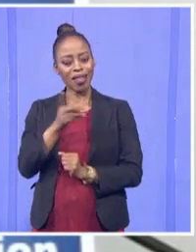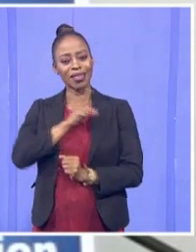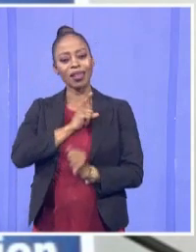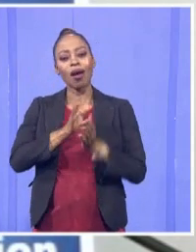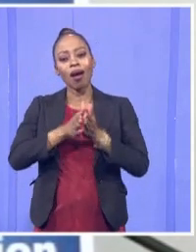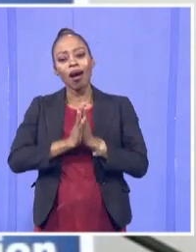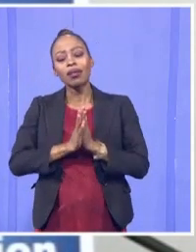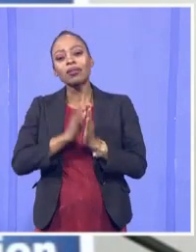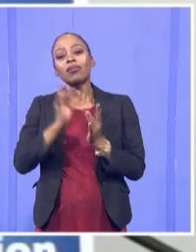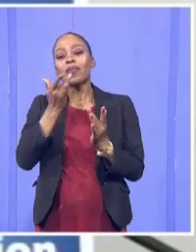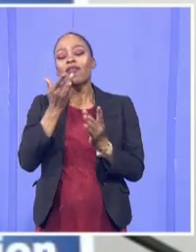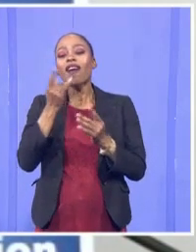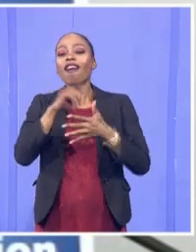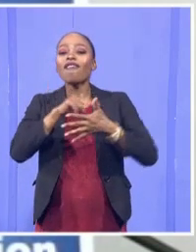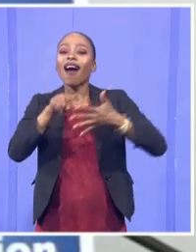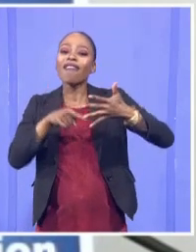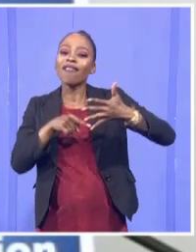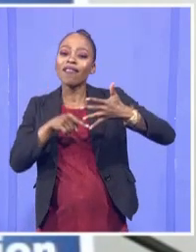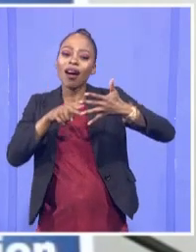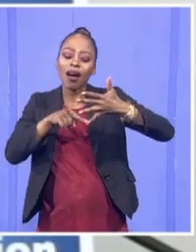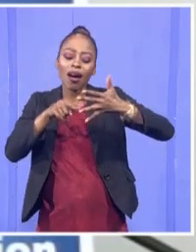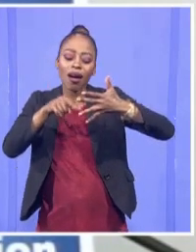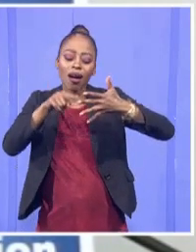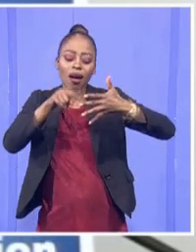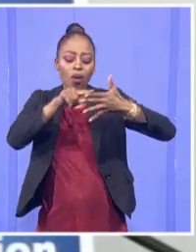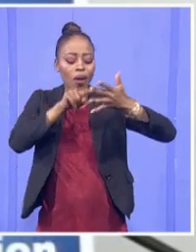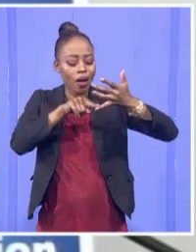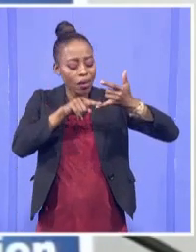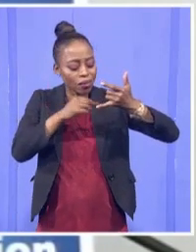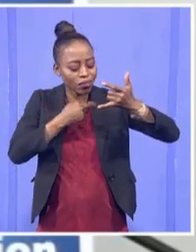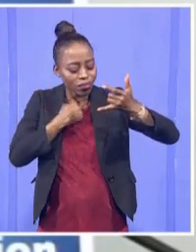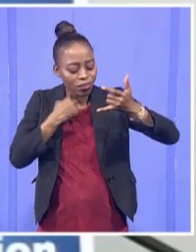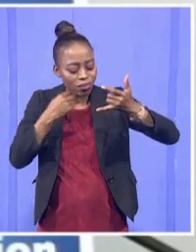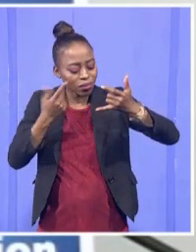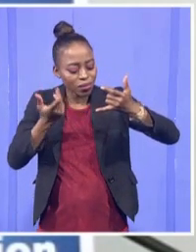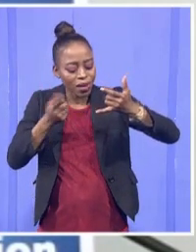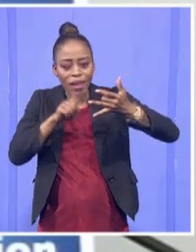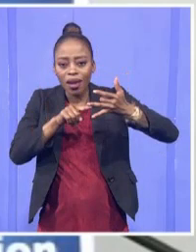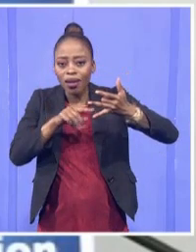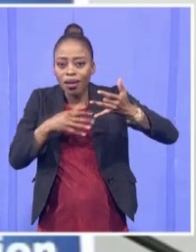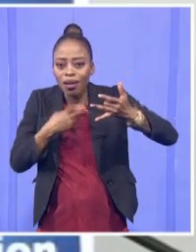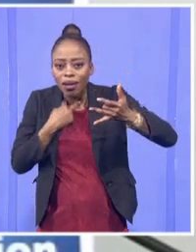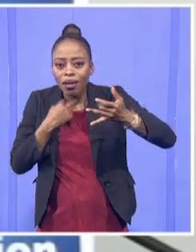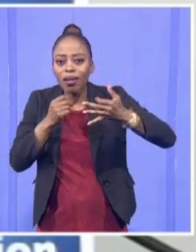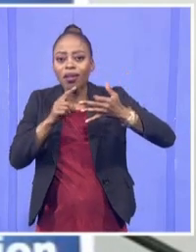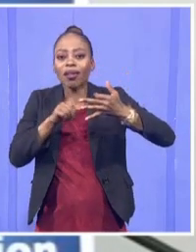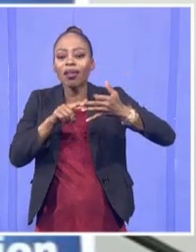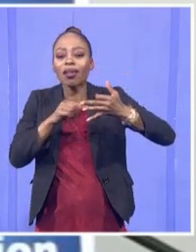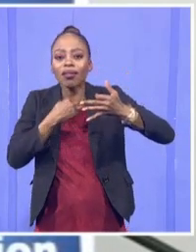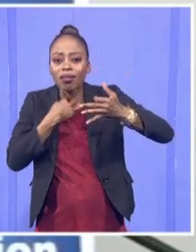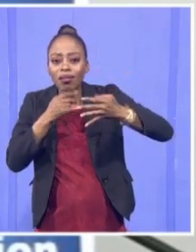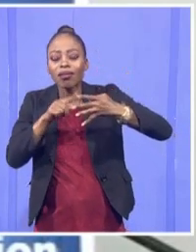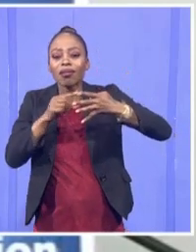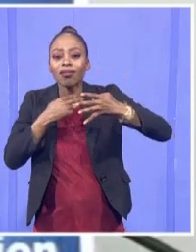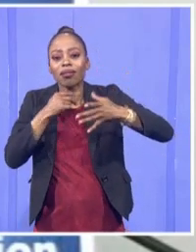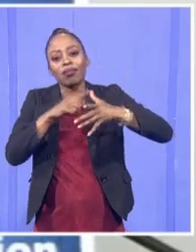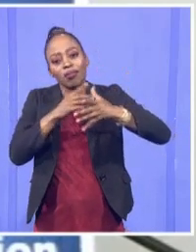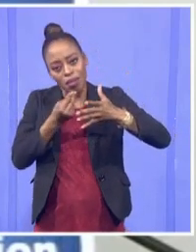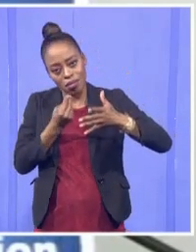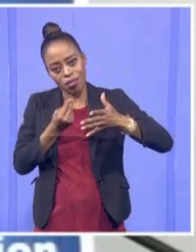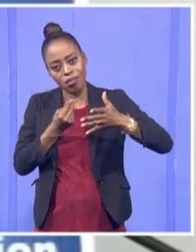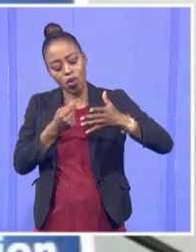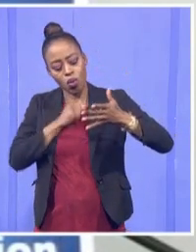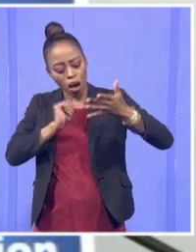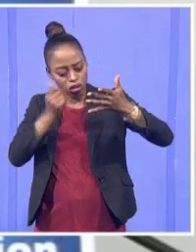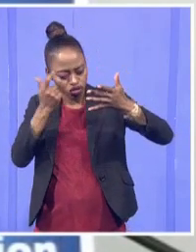schools. So that if you can't get placement at your first school of choice, we can then